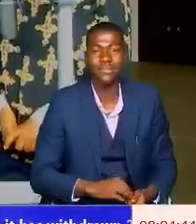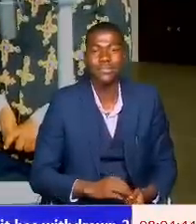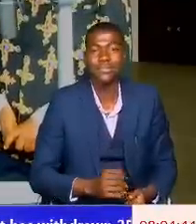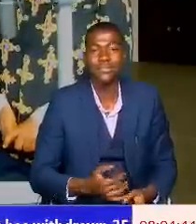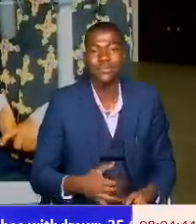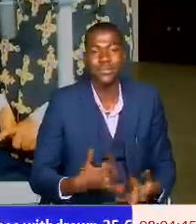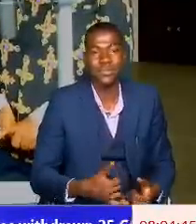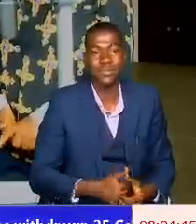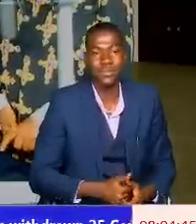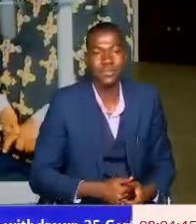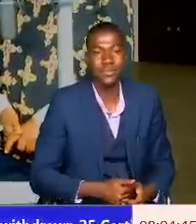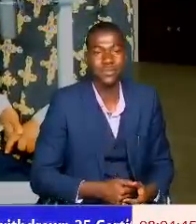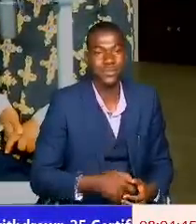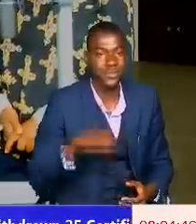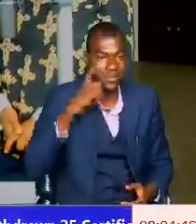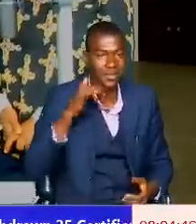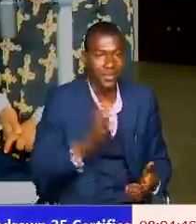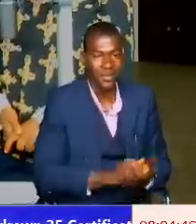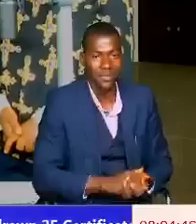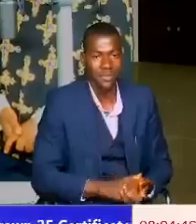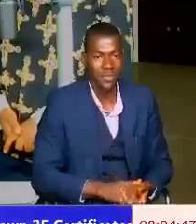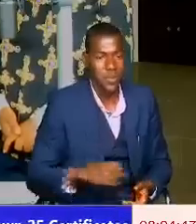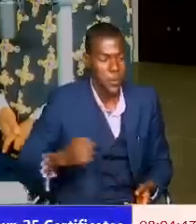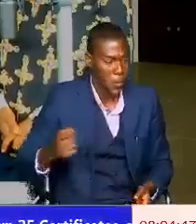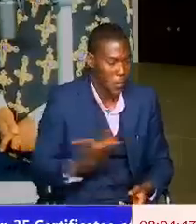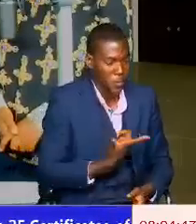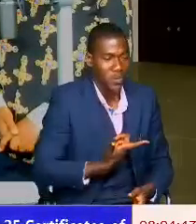every entrance getting own style.